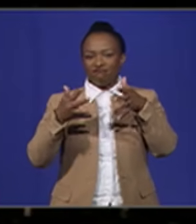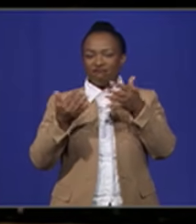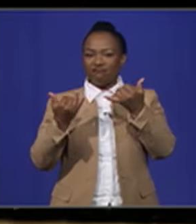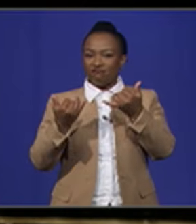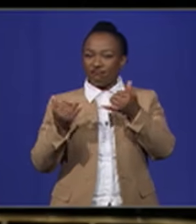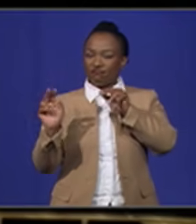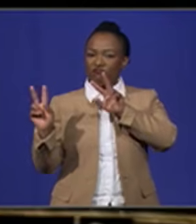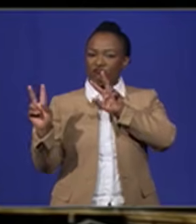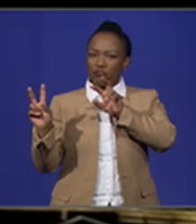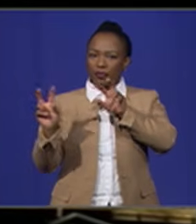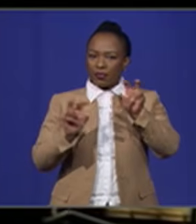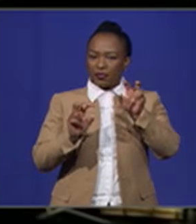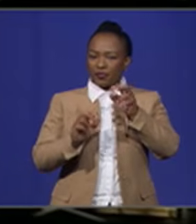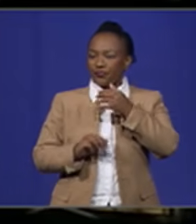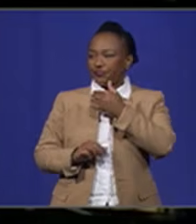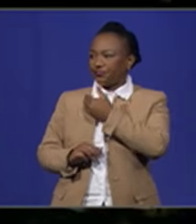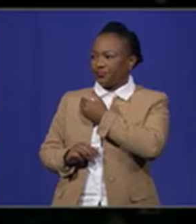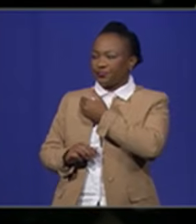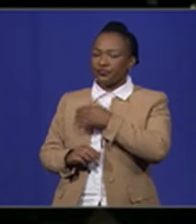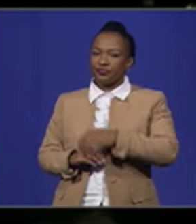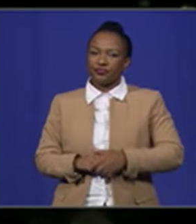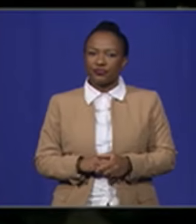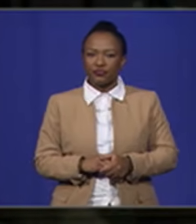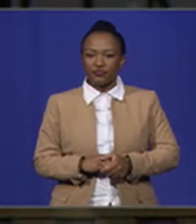re iketle mmogo ka tshedimosetso.